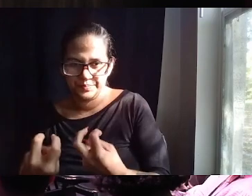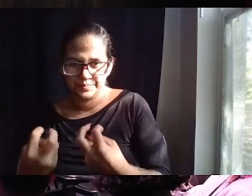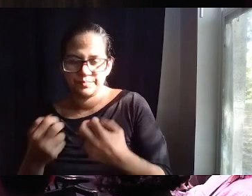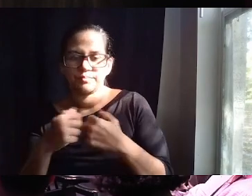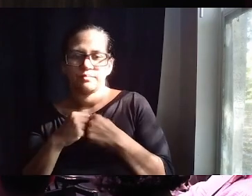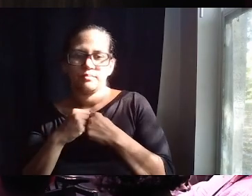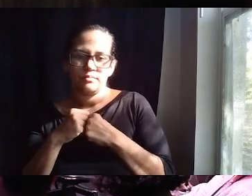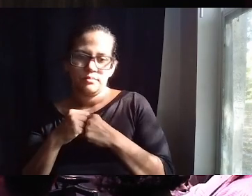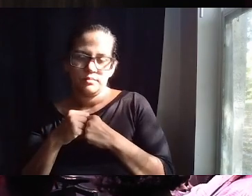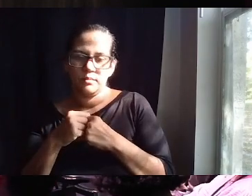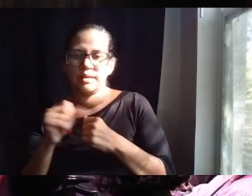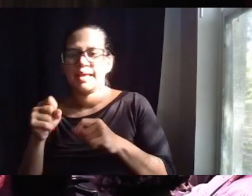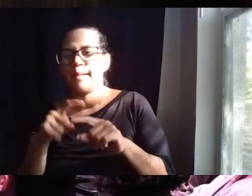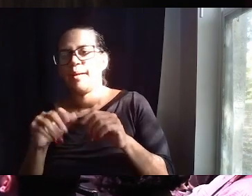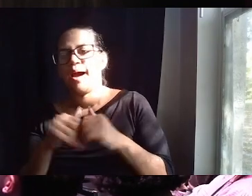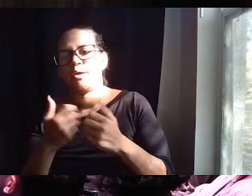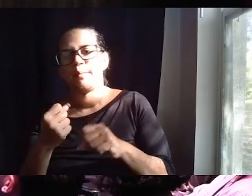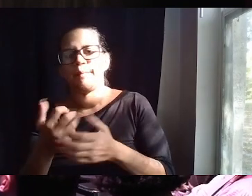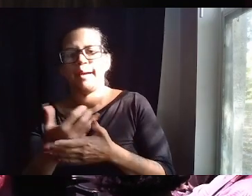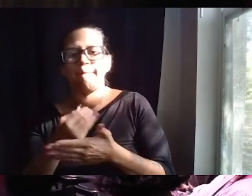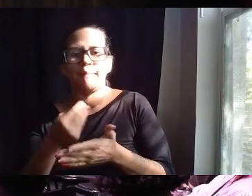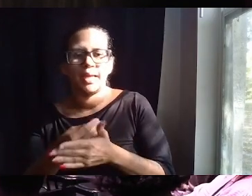make money?